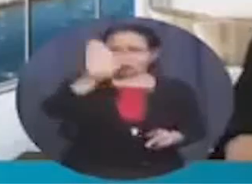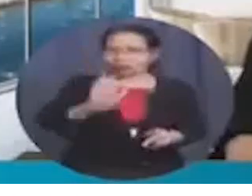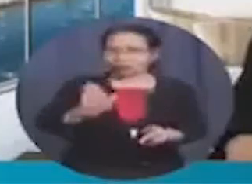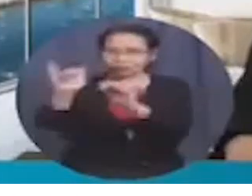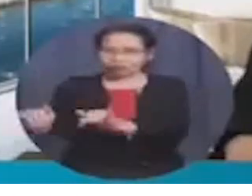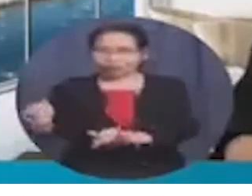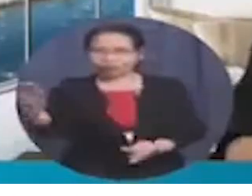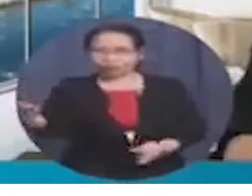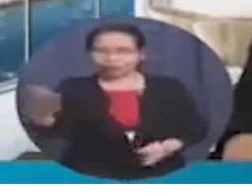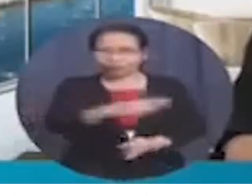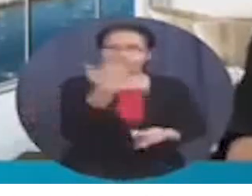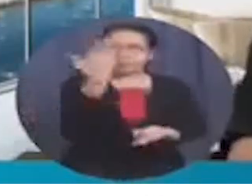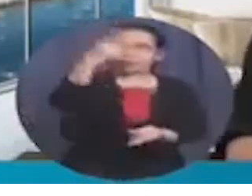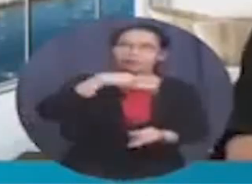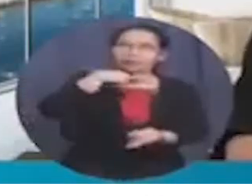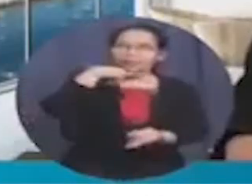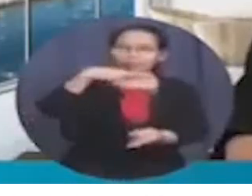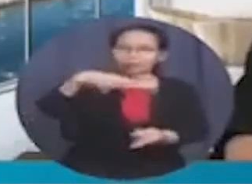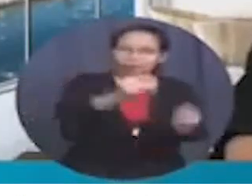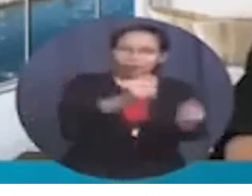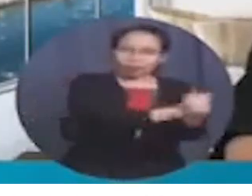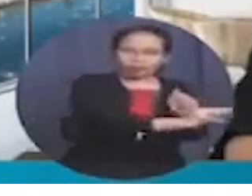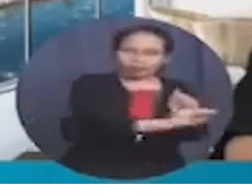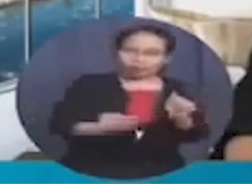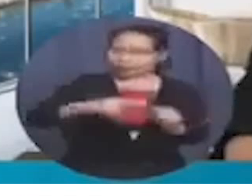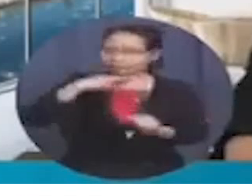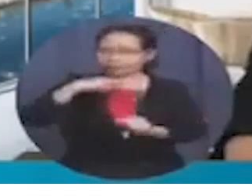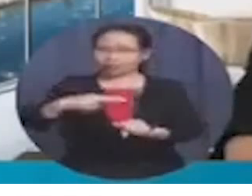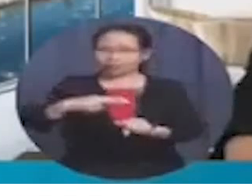there, and He will not be with them